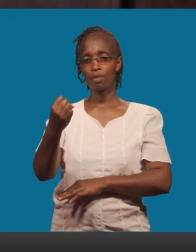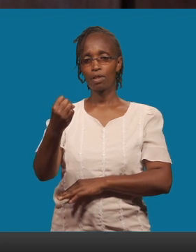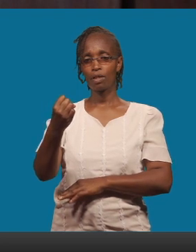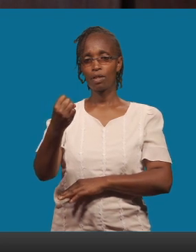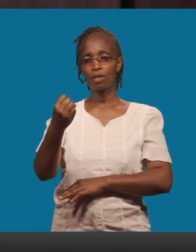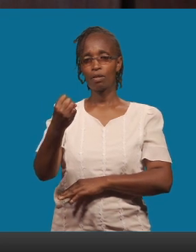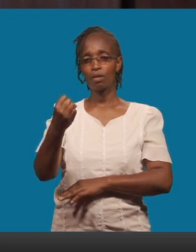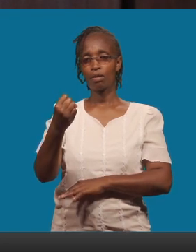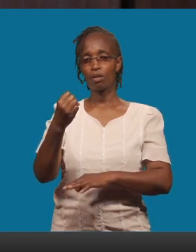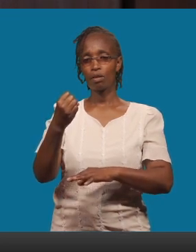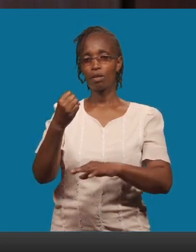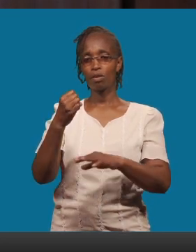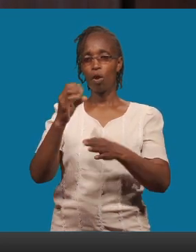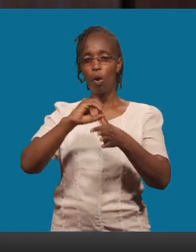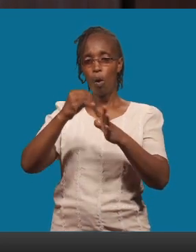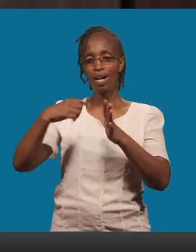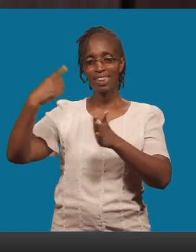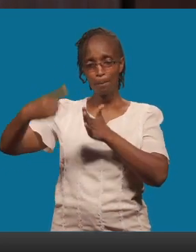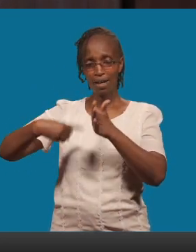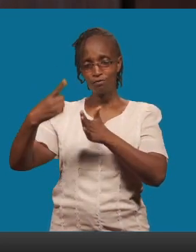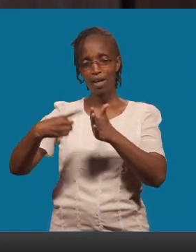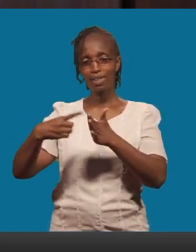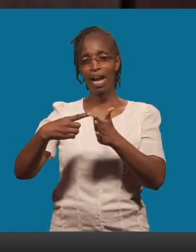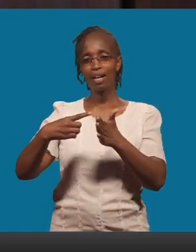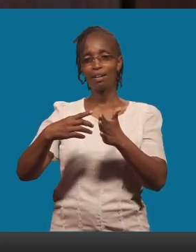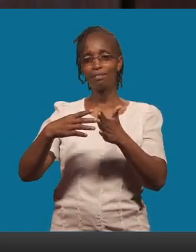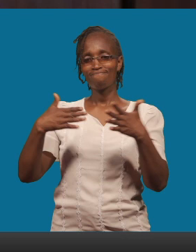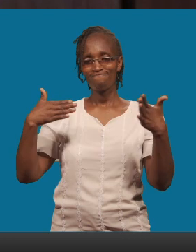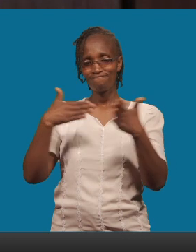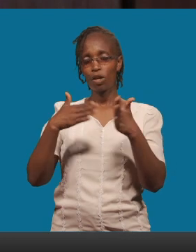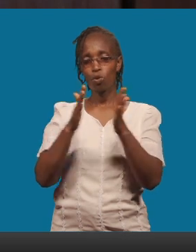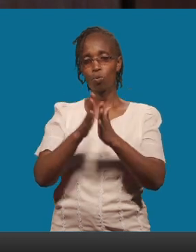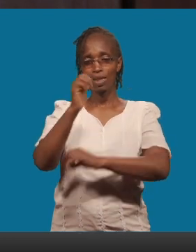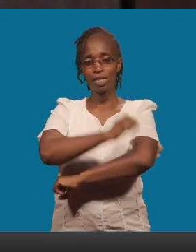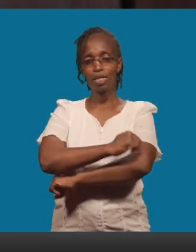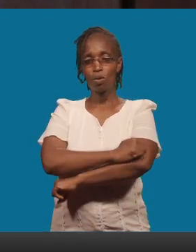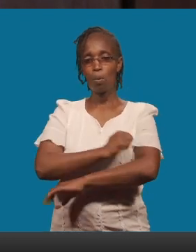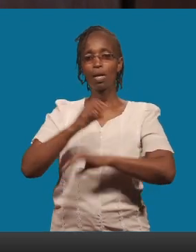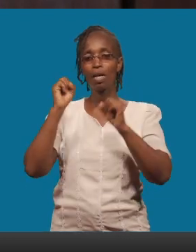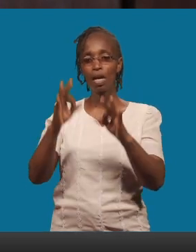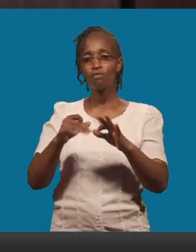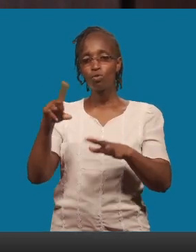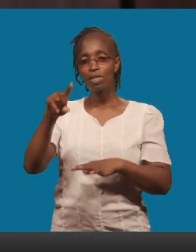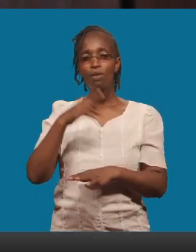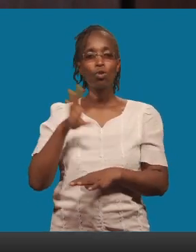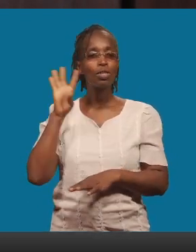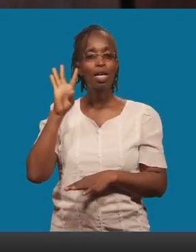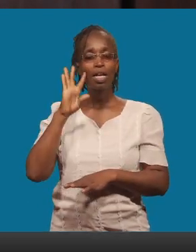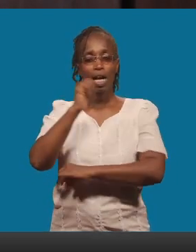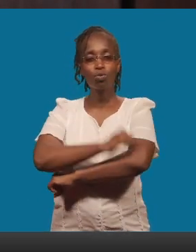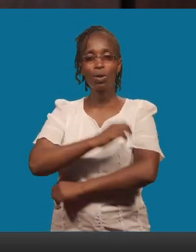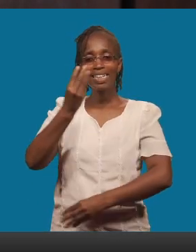distributors or manufacturers are colluding with our schools. So when you hear that a school is selling